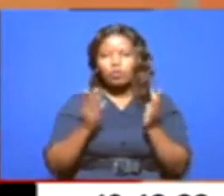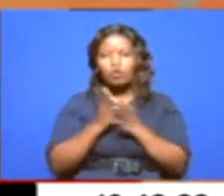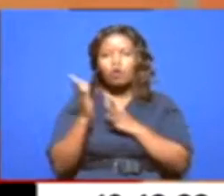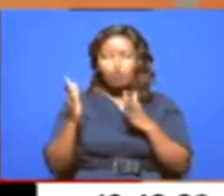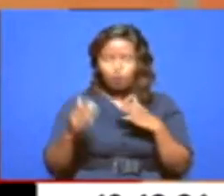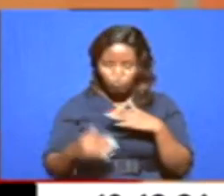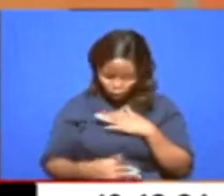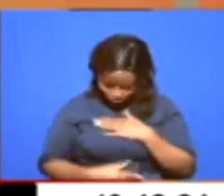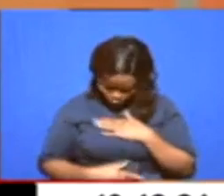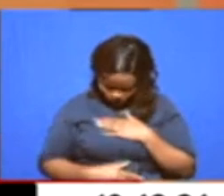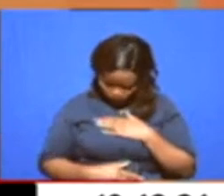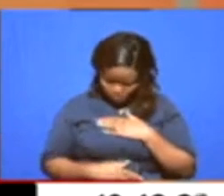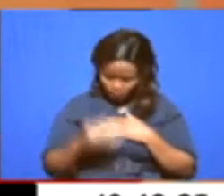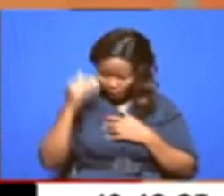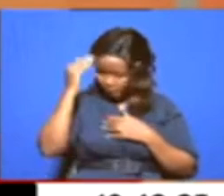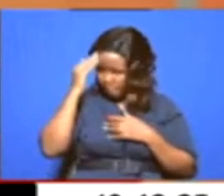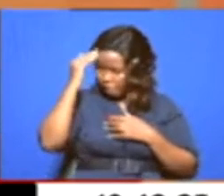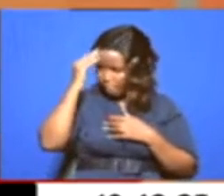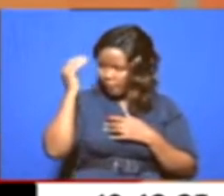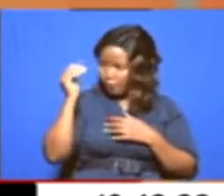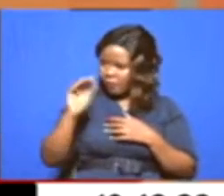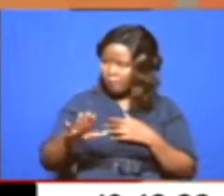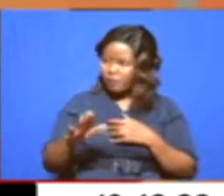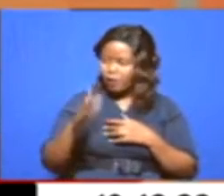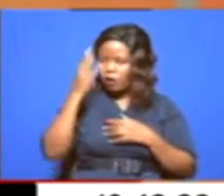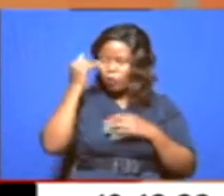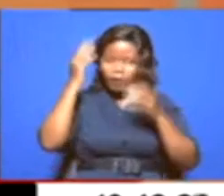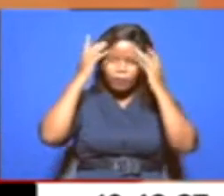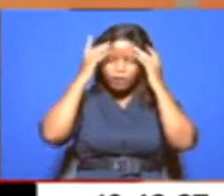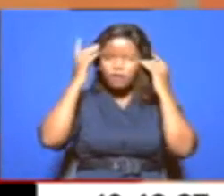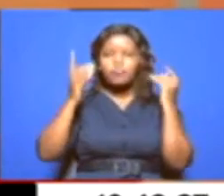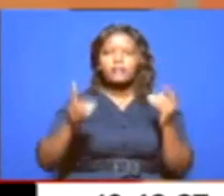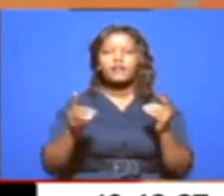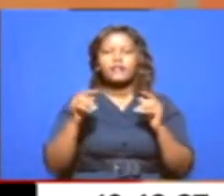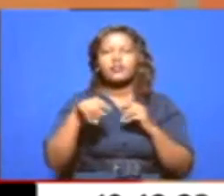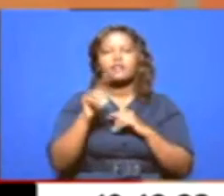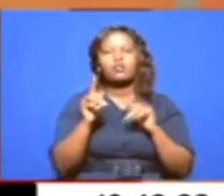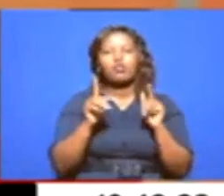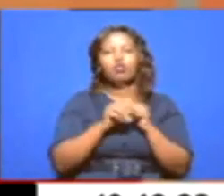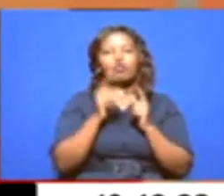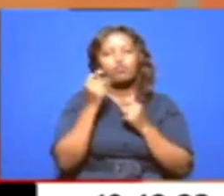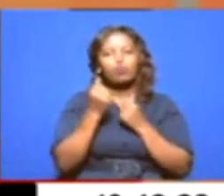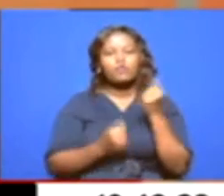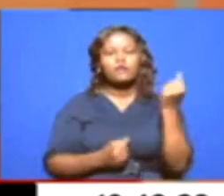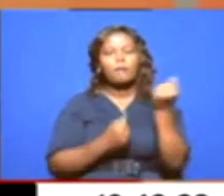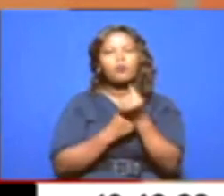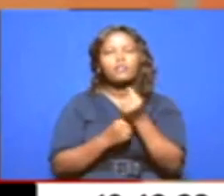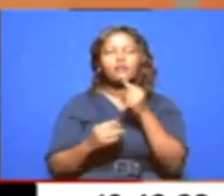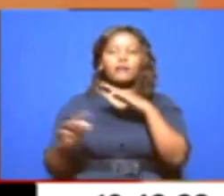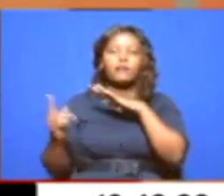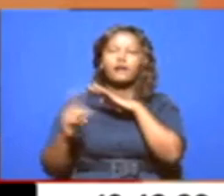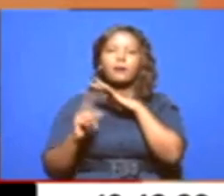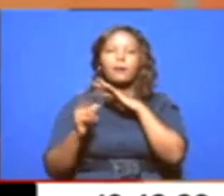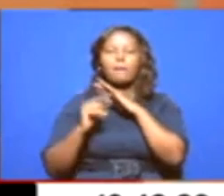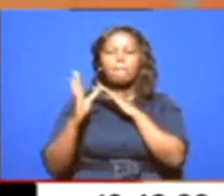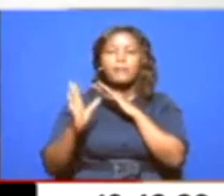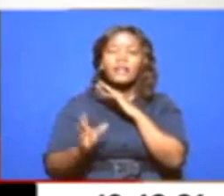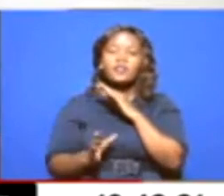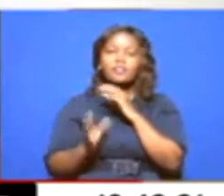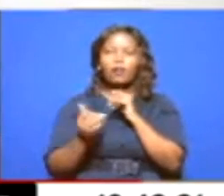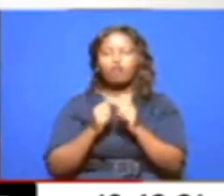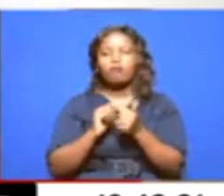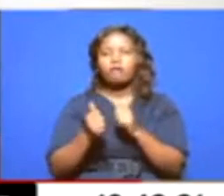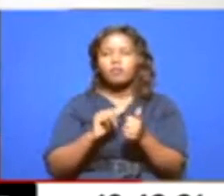our memory, that's what we decided. And it was being supported by the minister of sports too. Now there